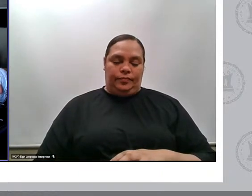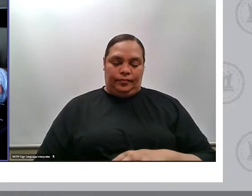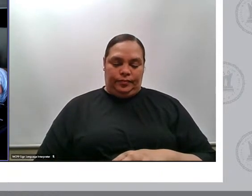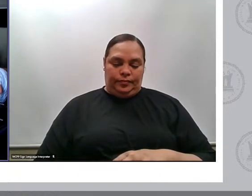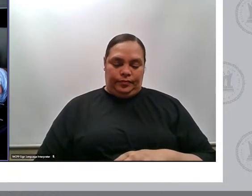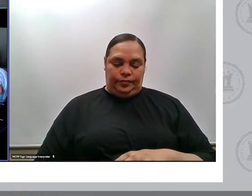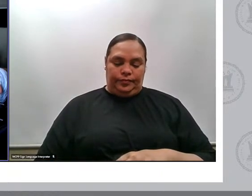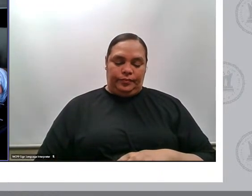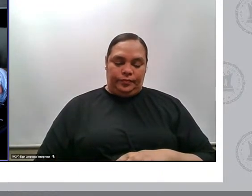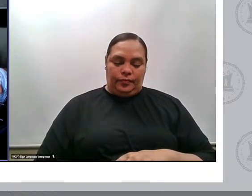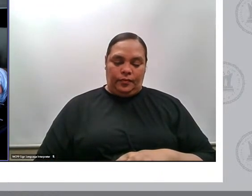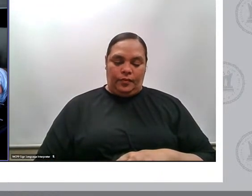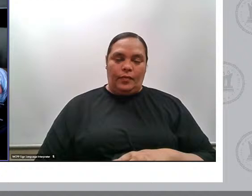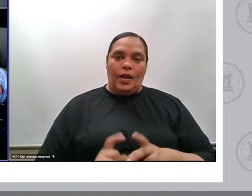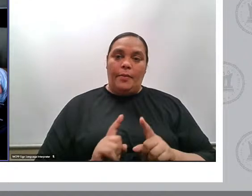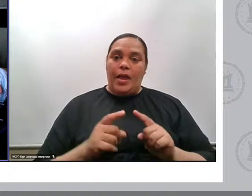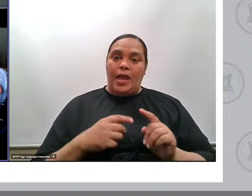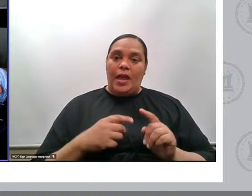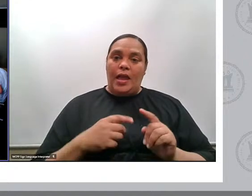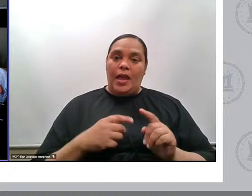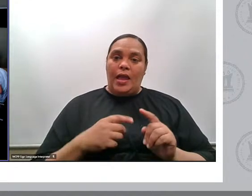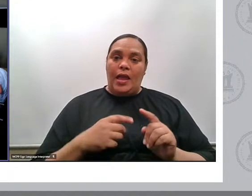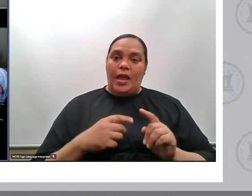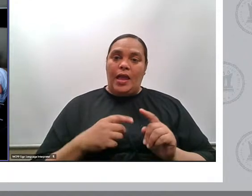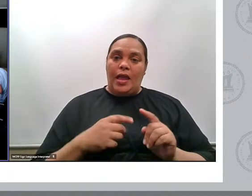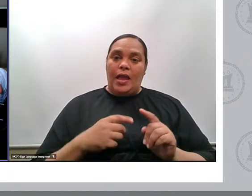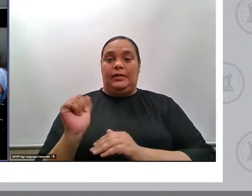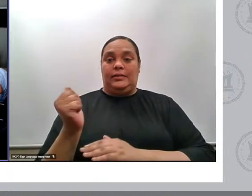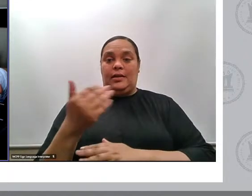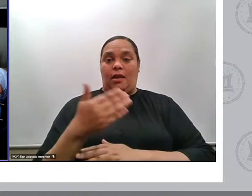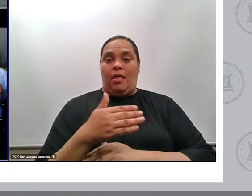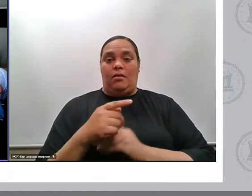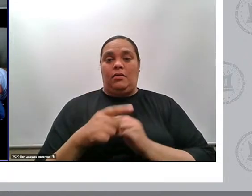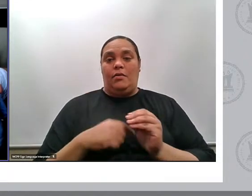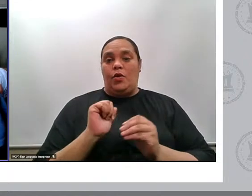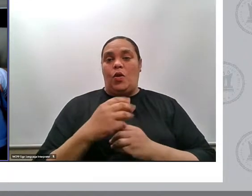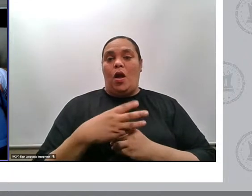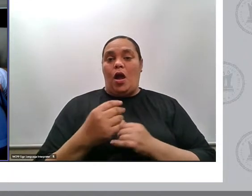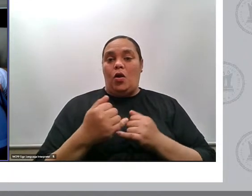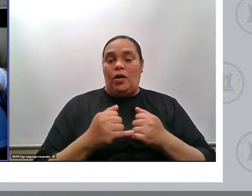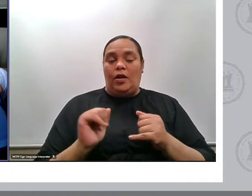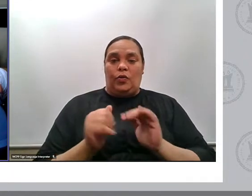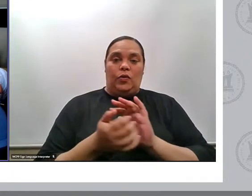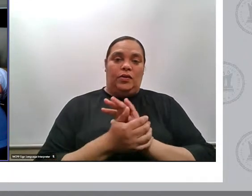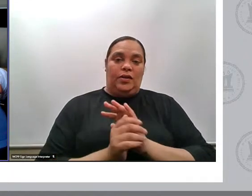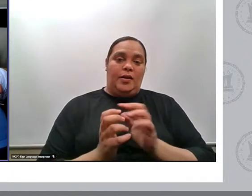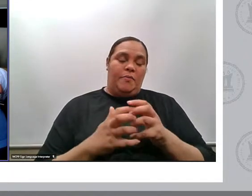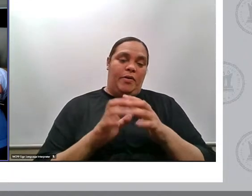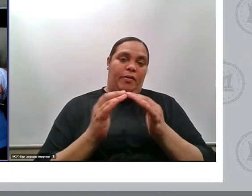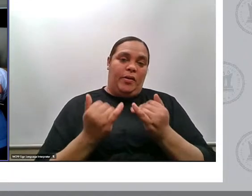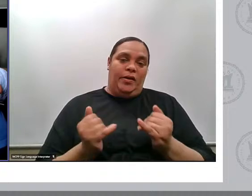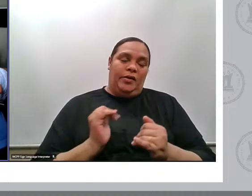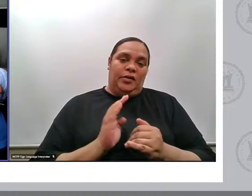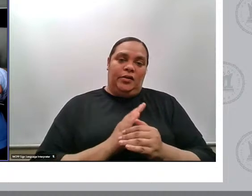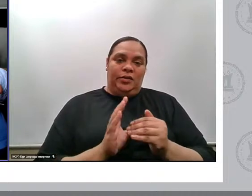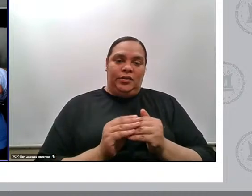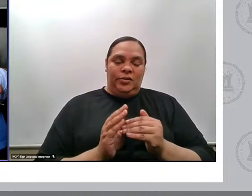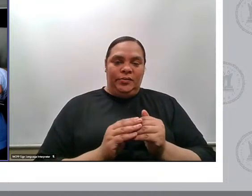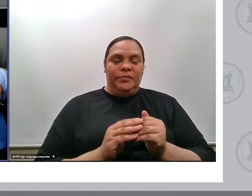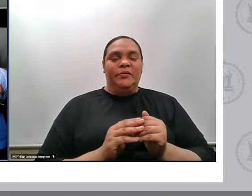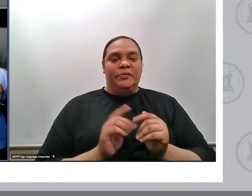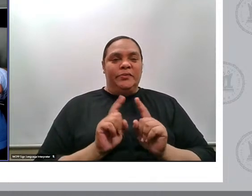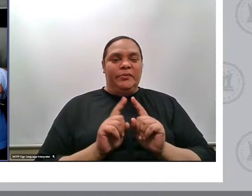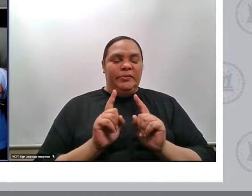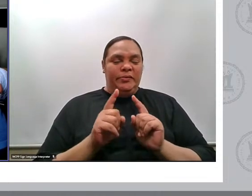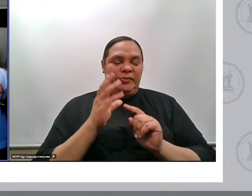I've basically captured the next slide in terms of outlining the skill set of the current board members and their